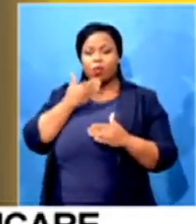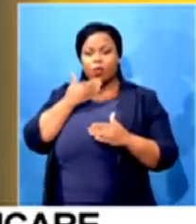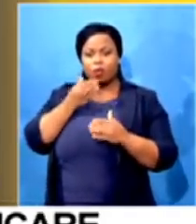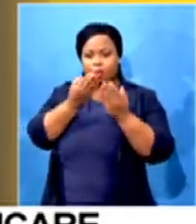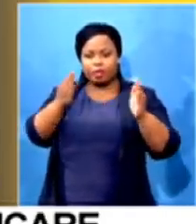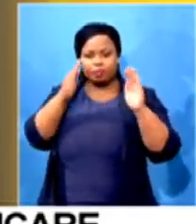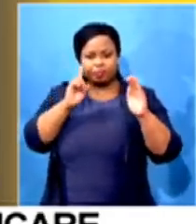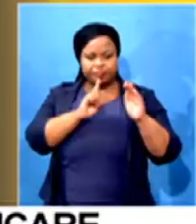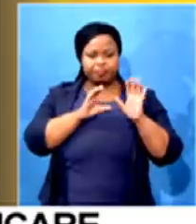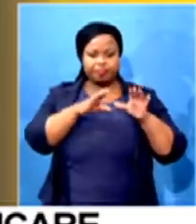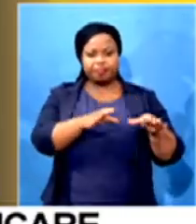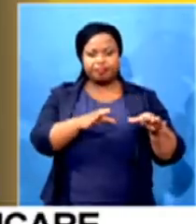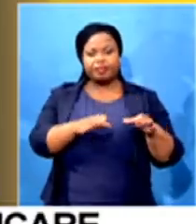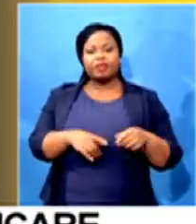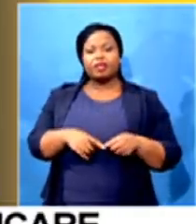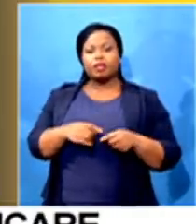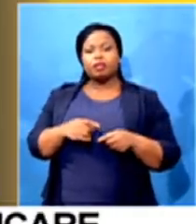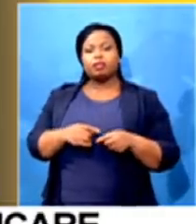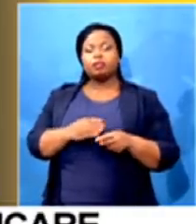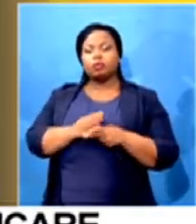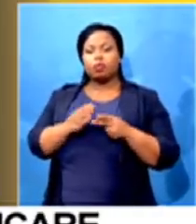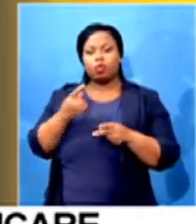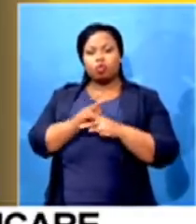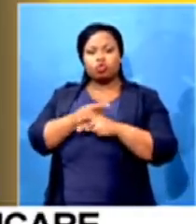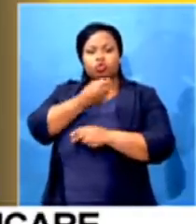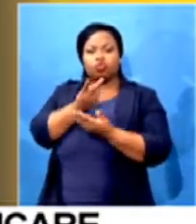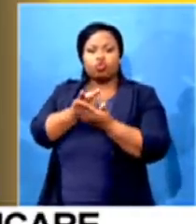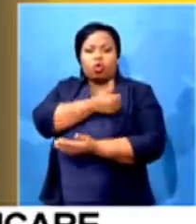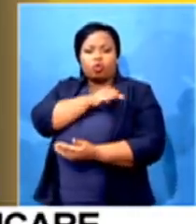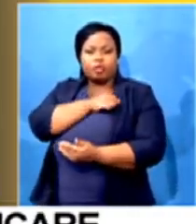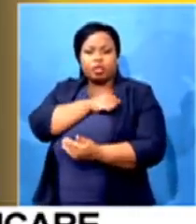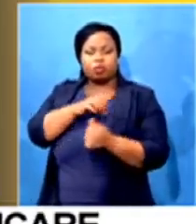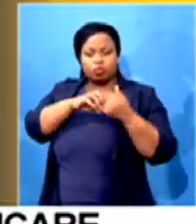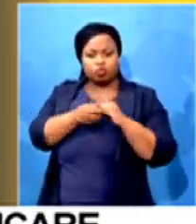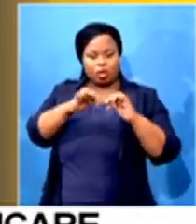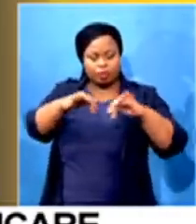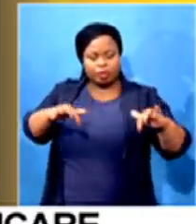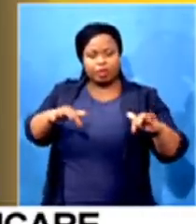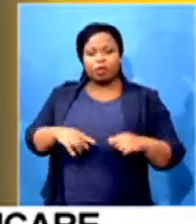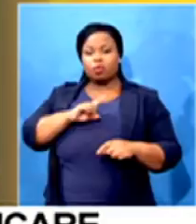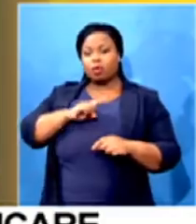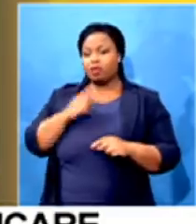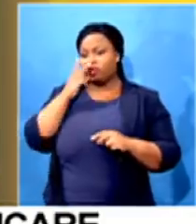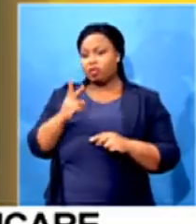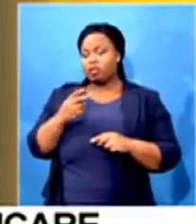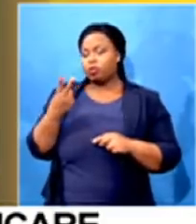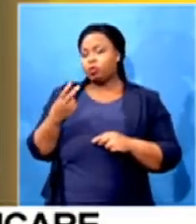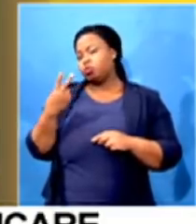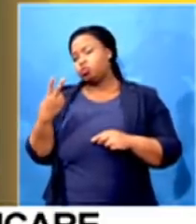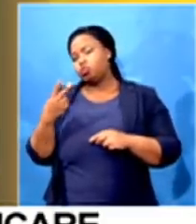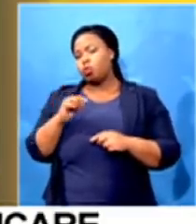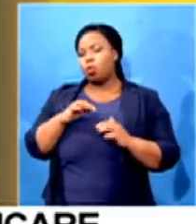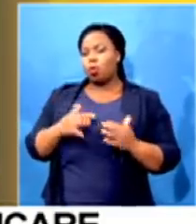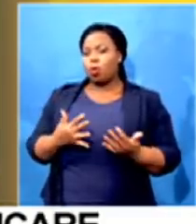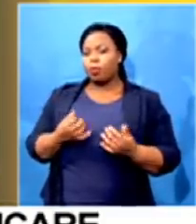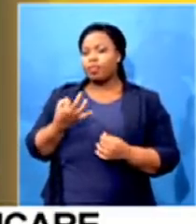and put them in the facilities that are necessary to do so. As a result, when you look at the numbers in the past 2 or 3 days,